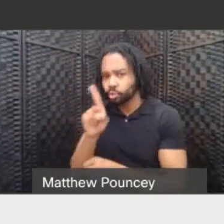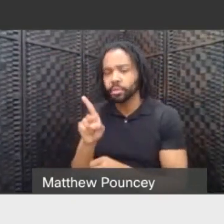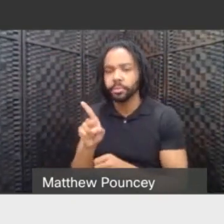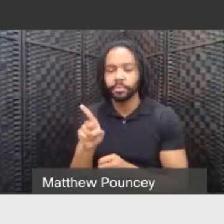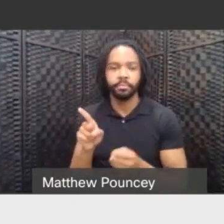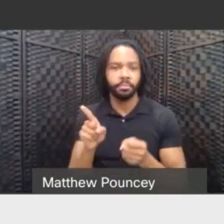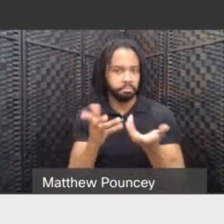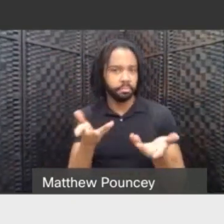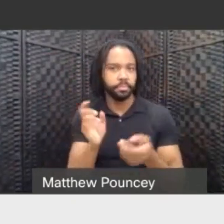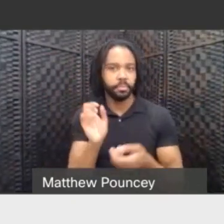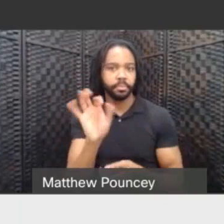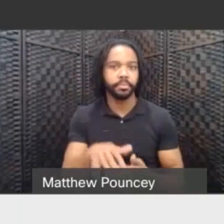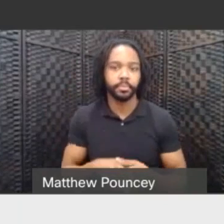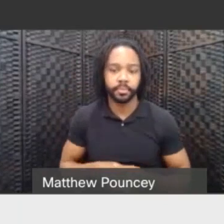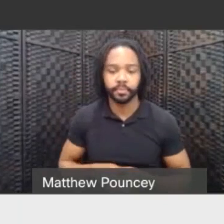So.